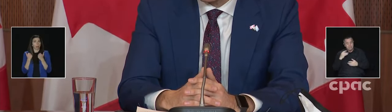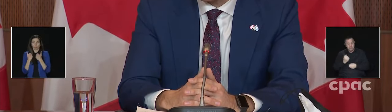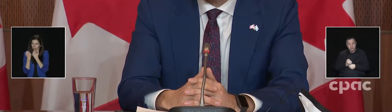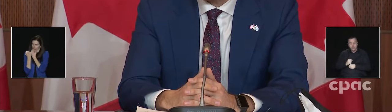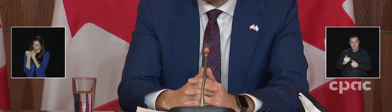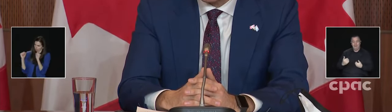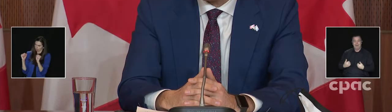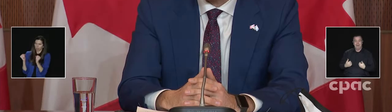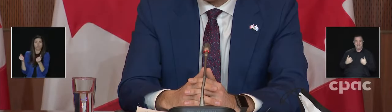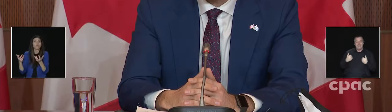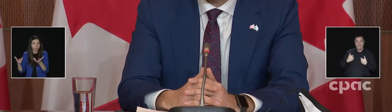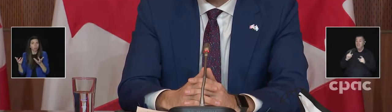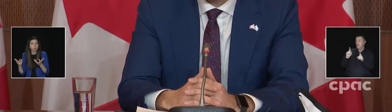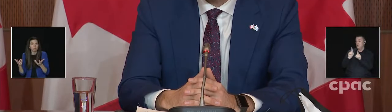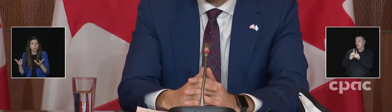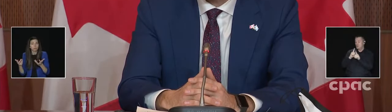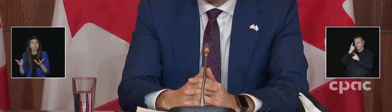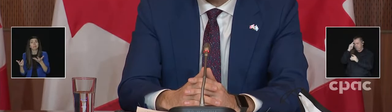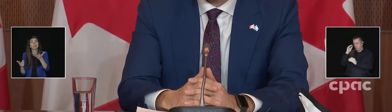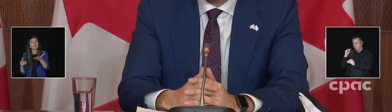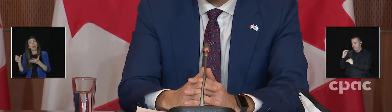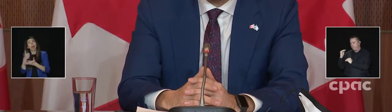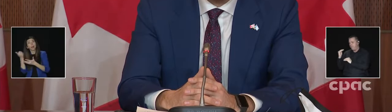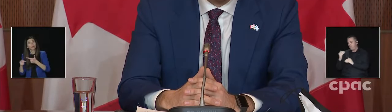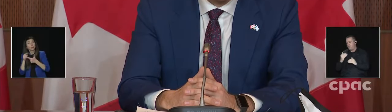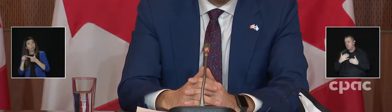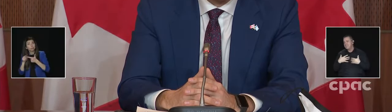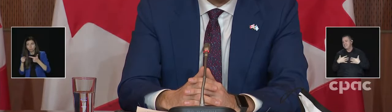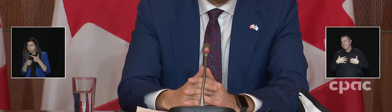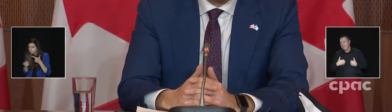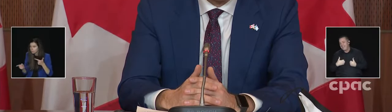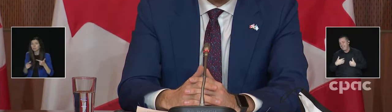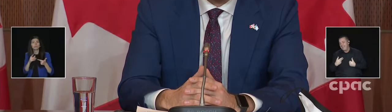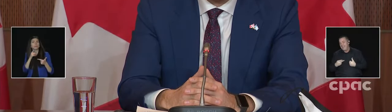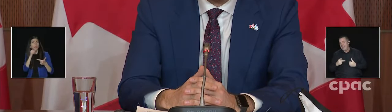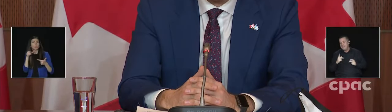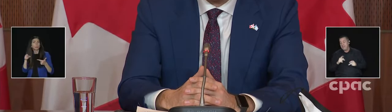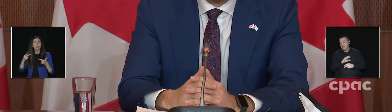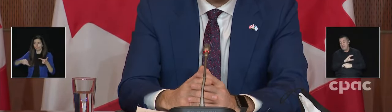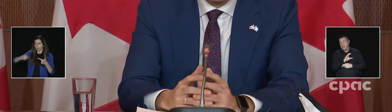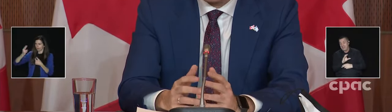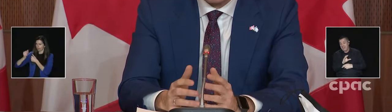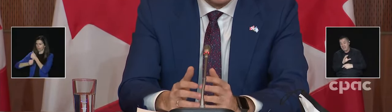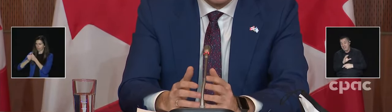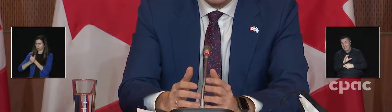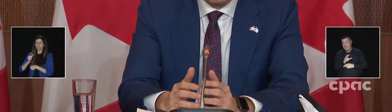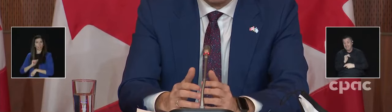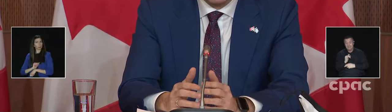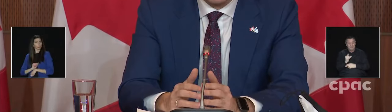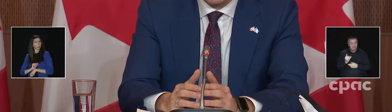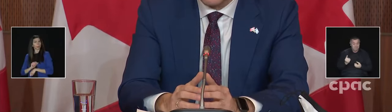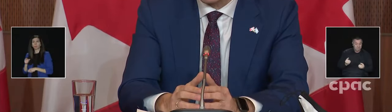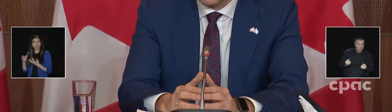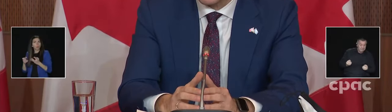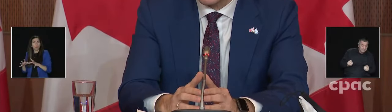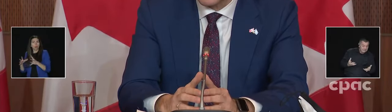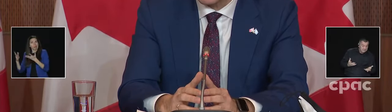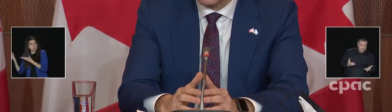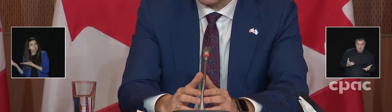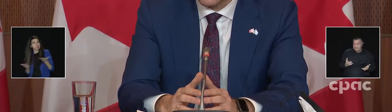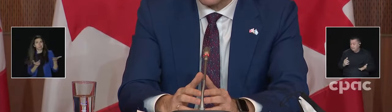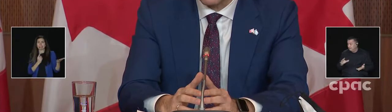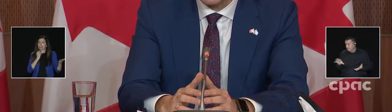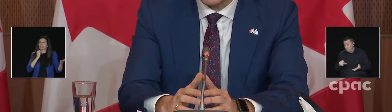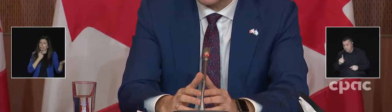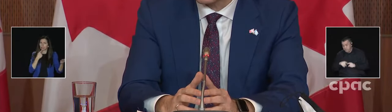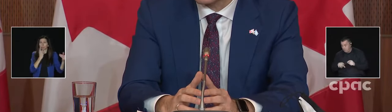of Canadians who would have a, who would otherwise be susceptible of ending up with a very severe case